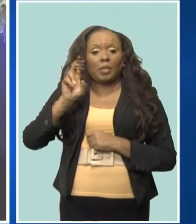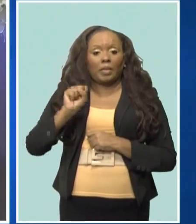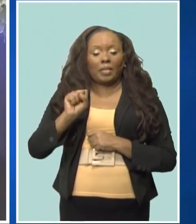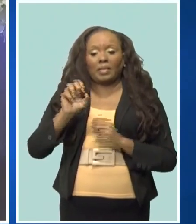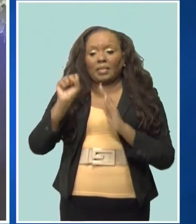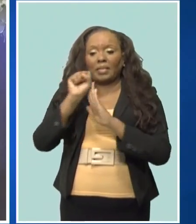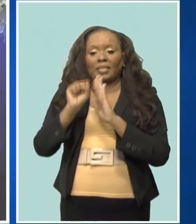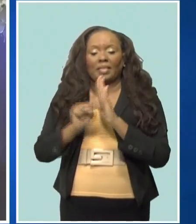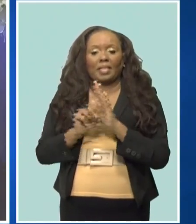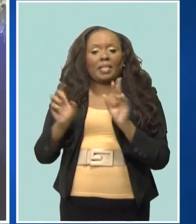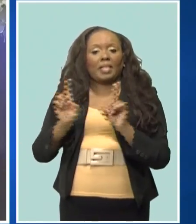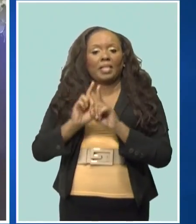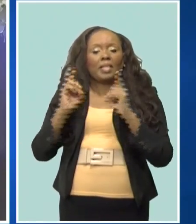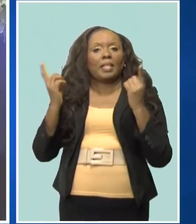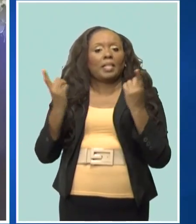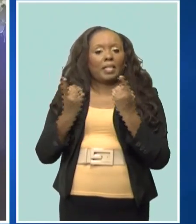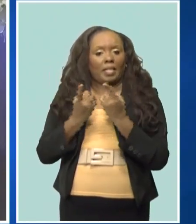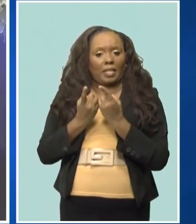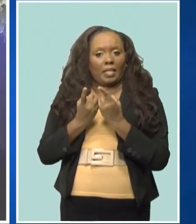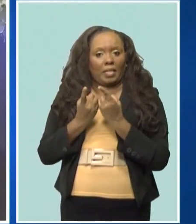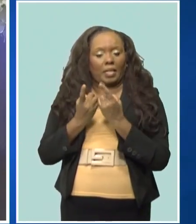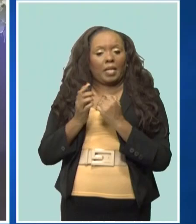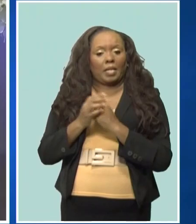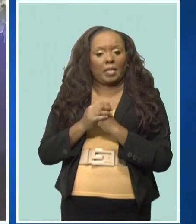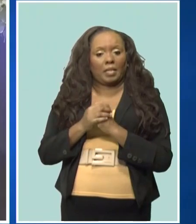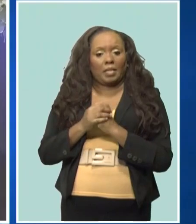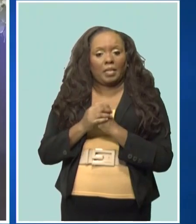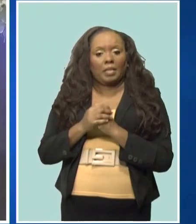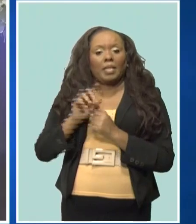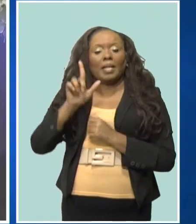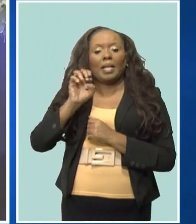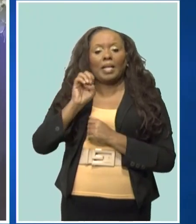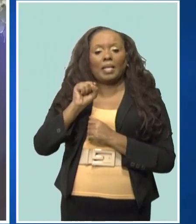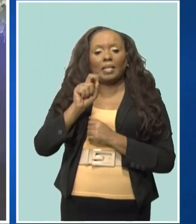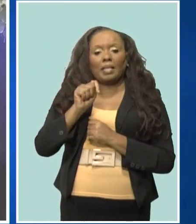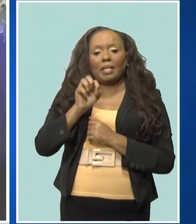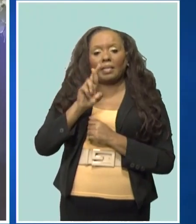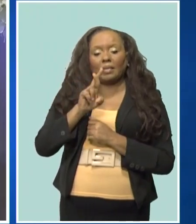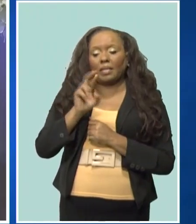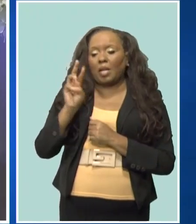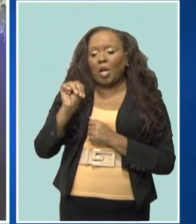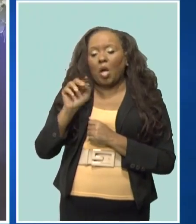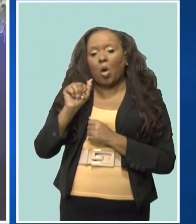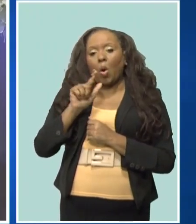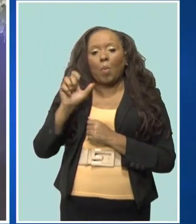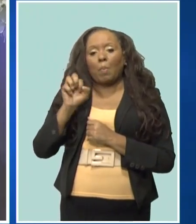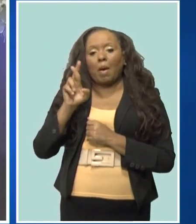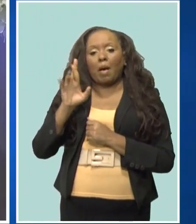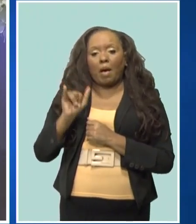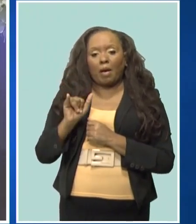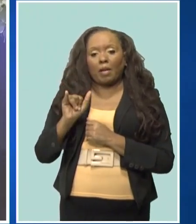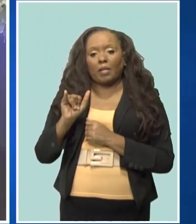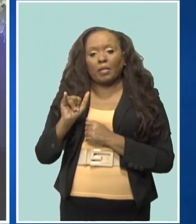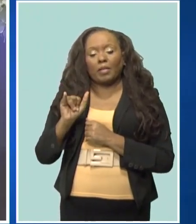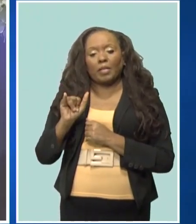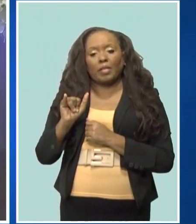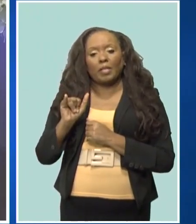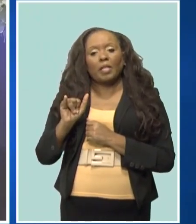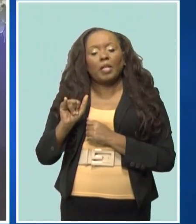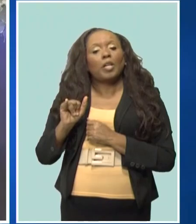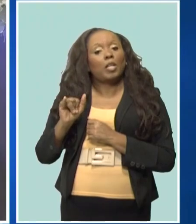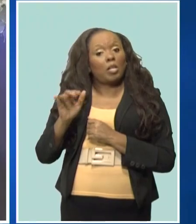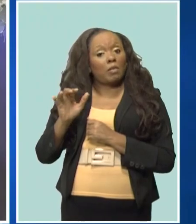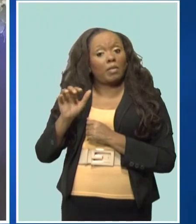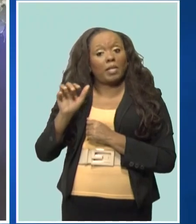Department memorandum, the Lester-Mallory Memorandum of 6 April